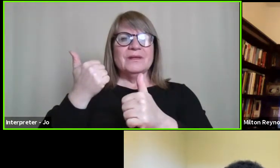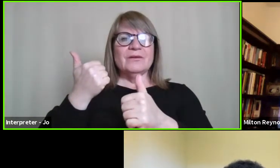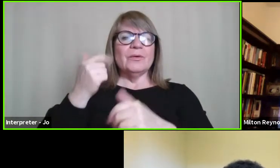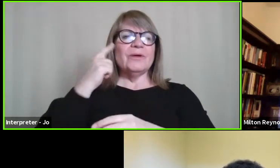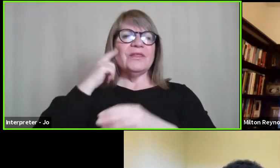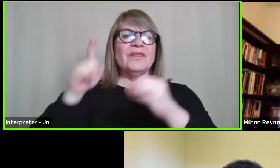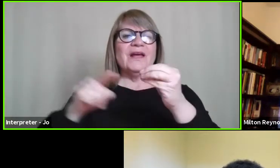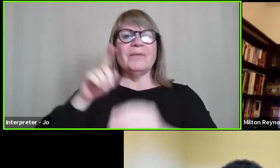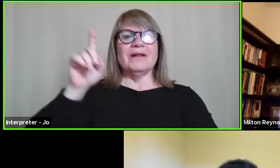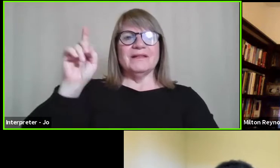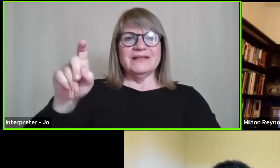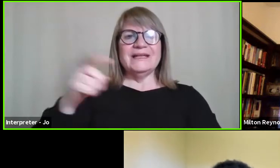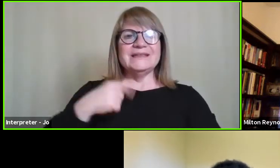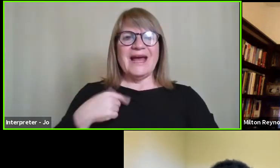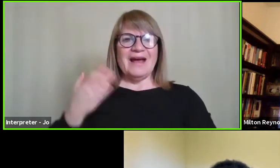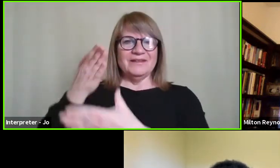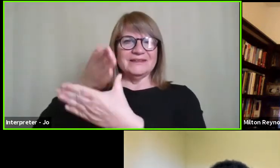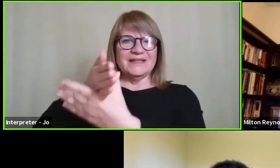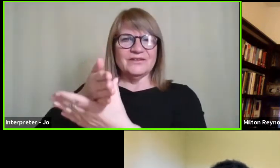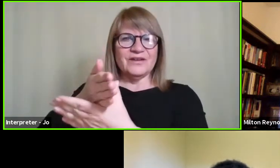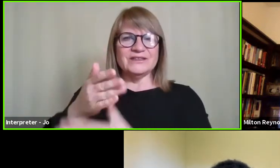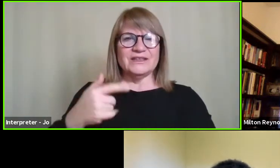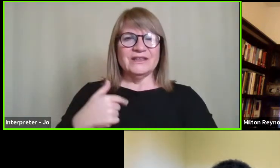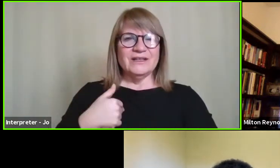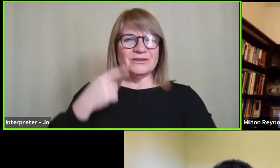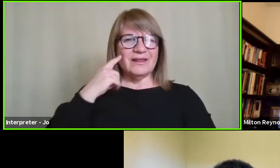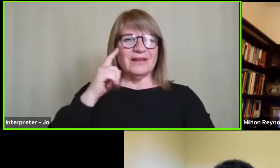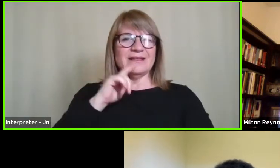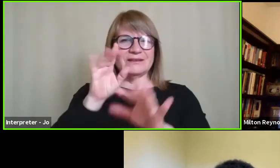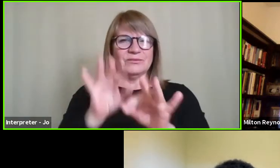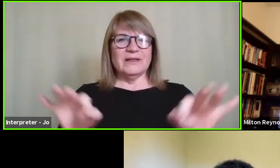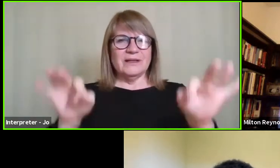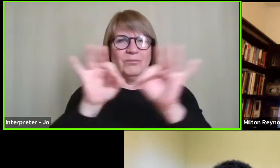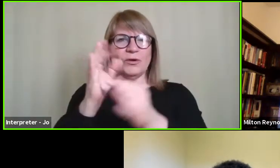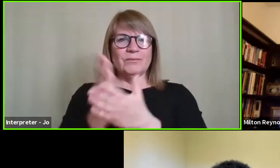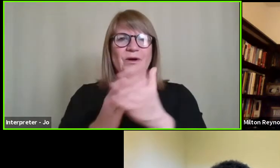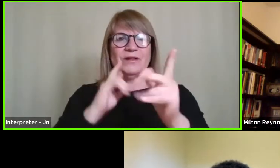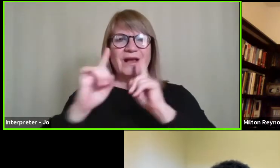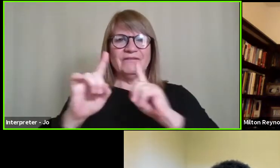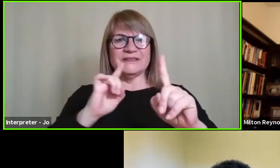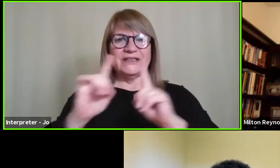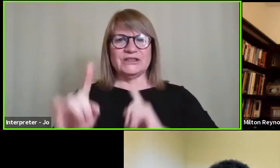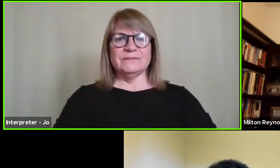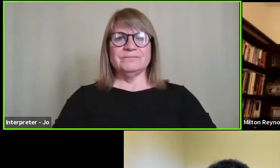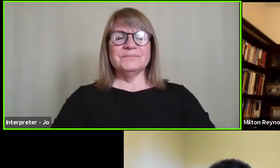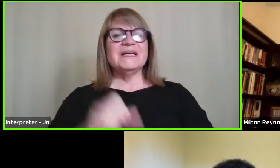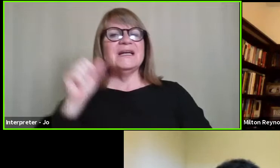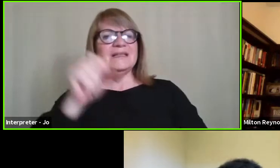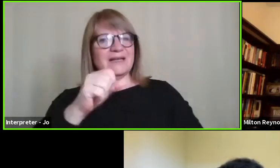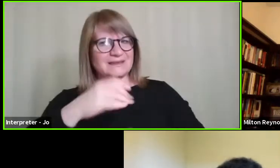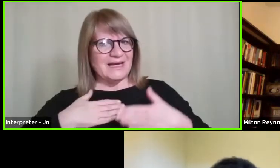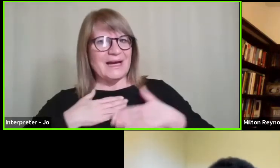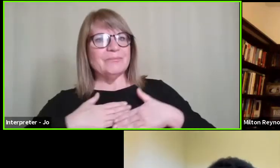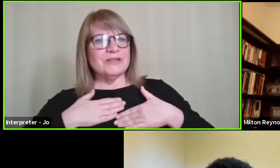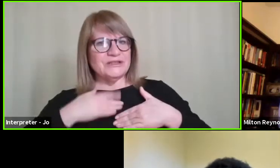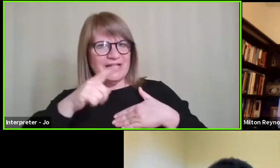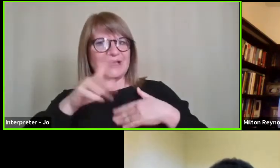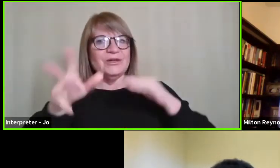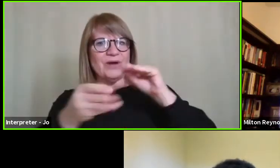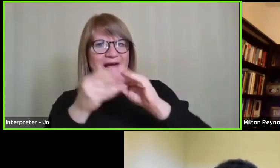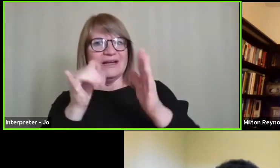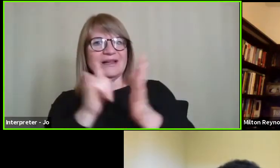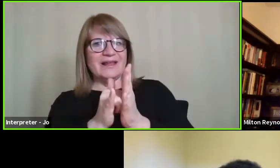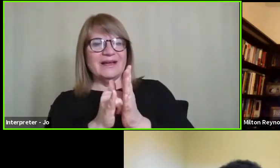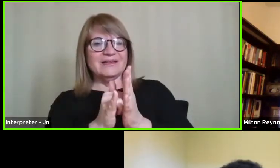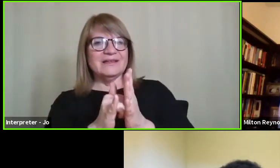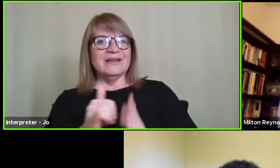sense have this type of intervention so i think that's it that's just an important part of the conversation yeah i appreciate you putting that back on the table and i think it connects